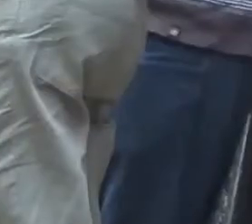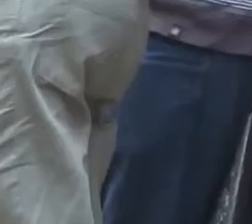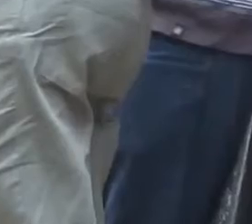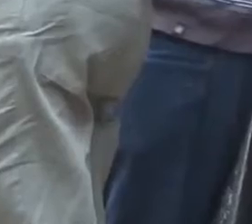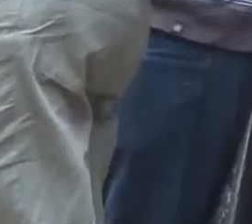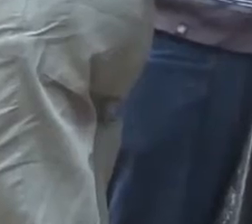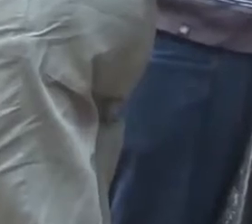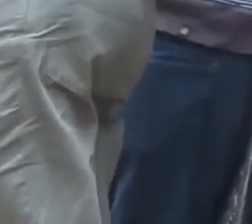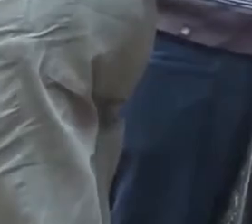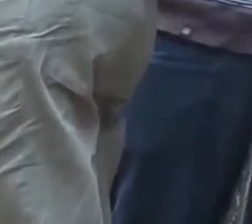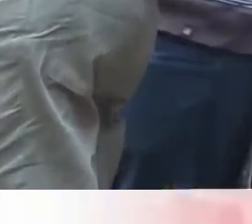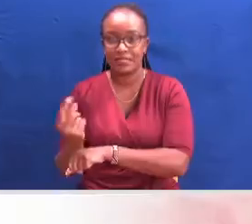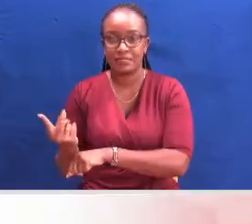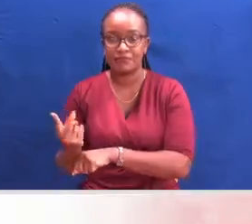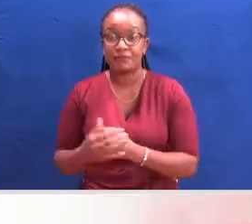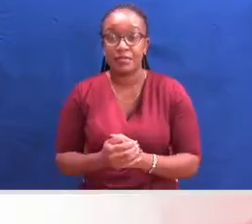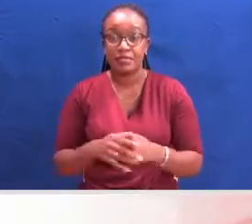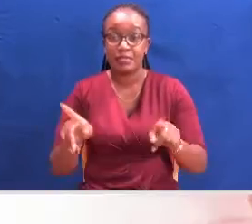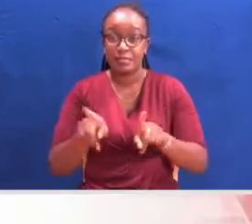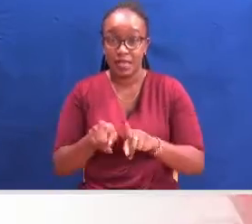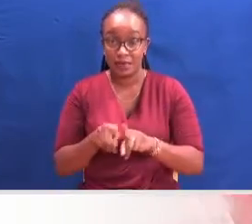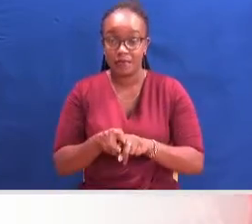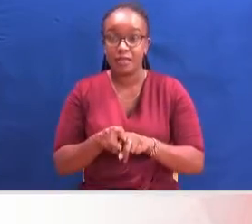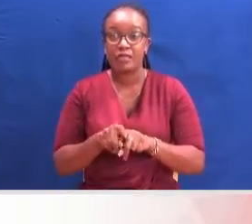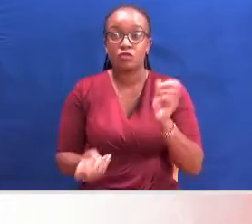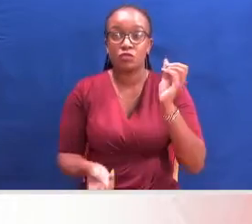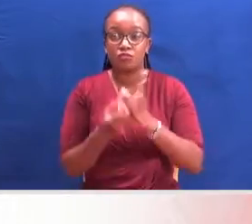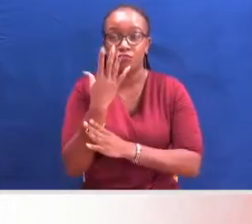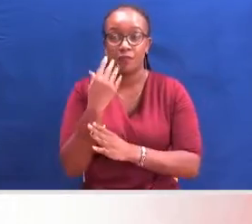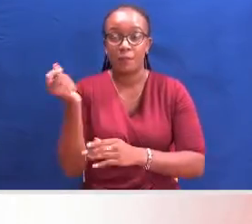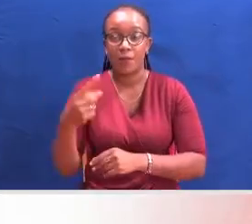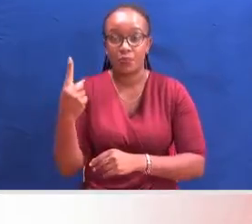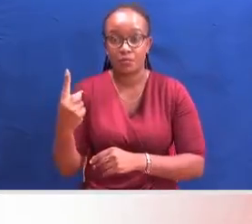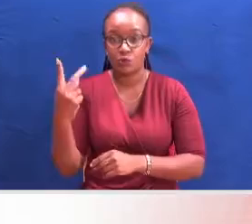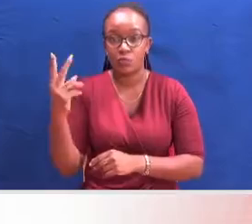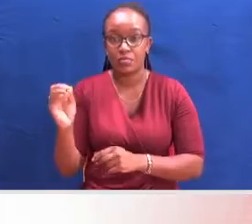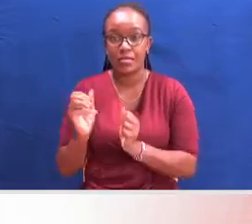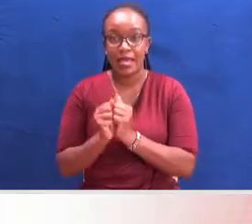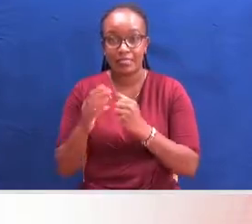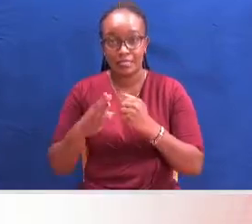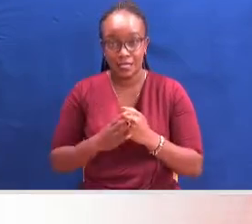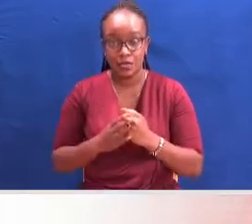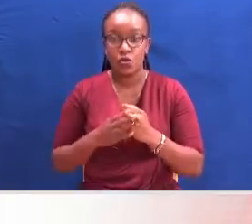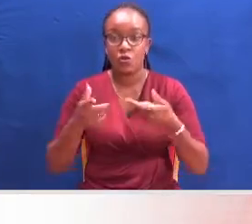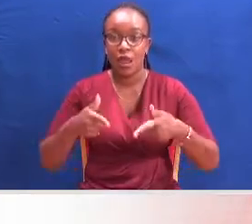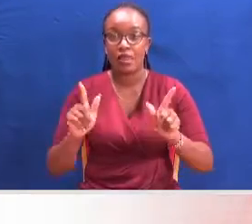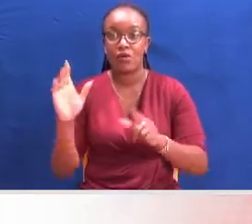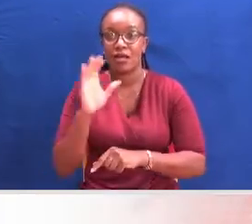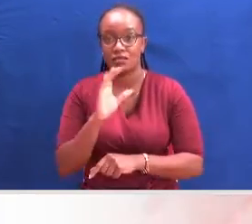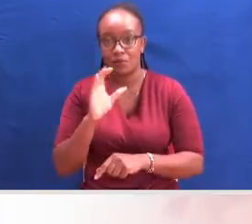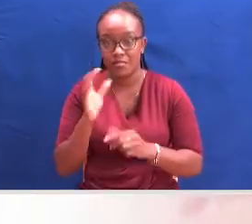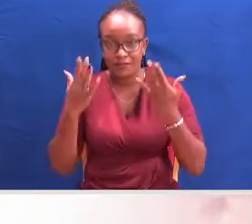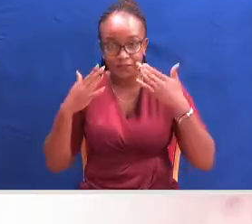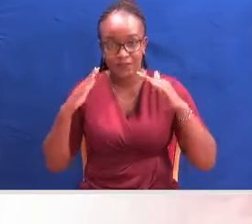second. The facility was launched in January 2019 to allow customers complete M-Pesa transactions